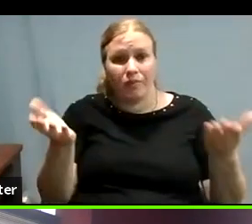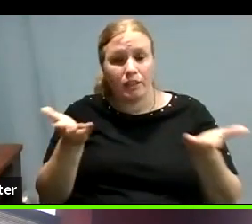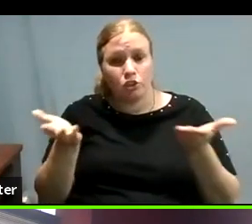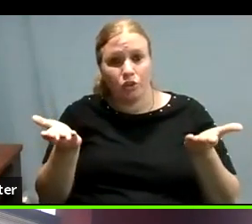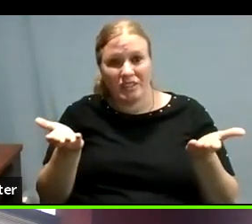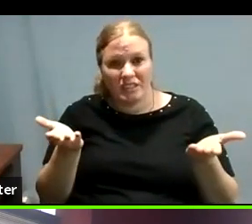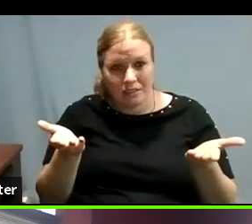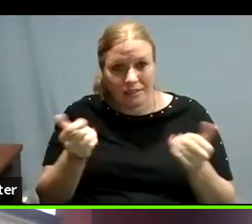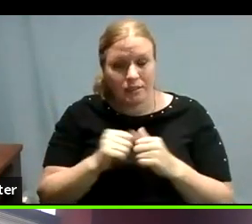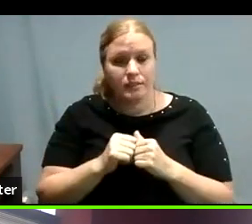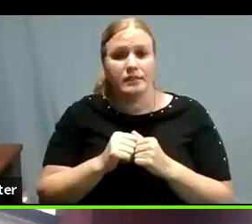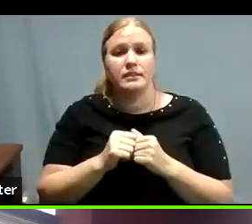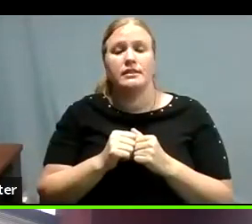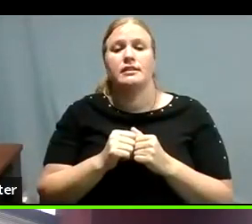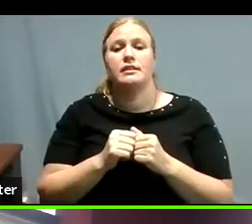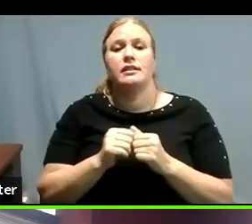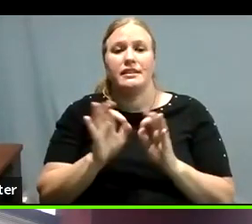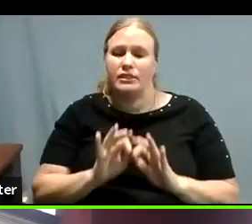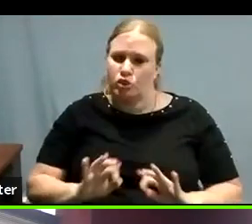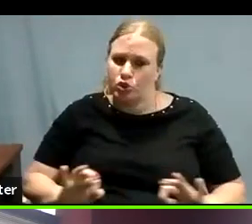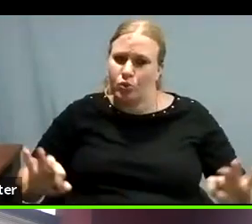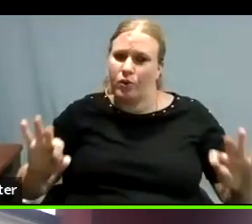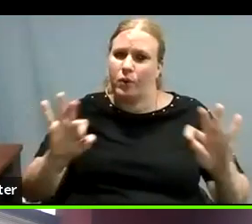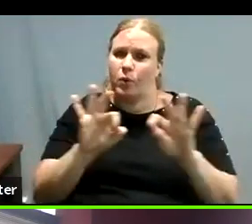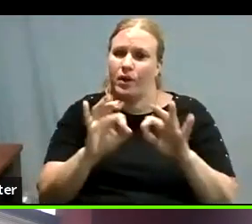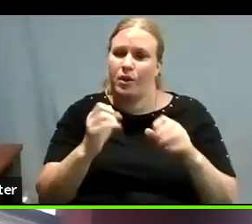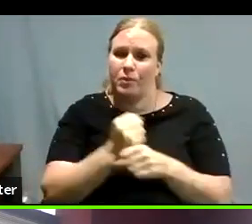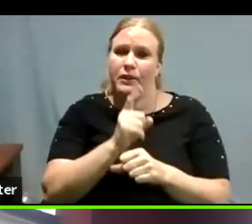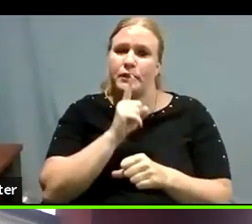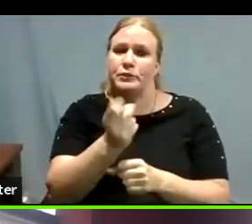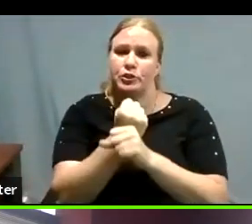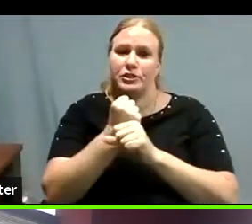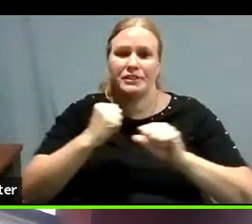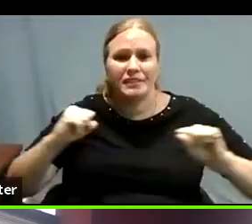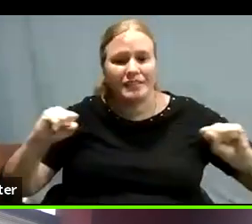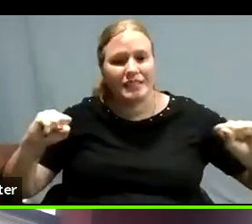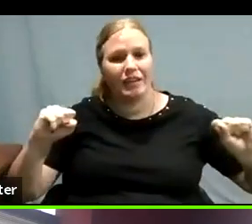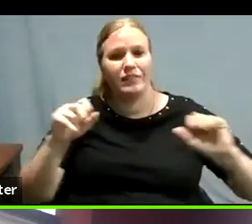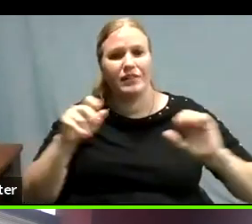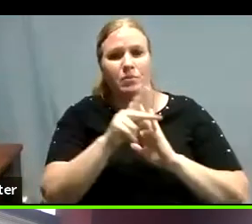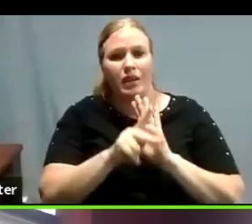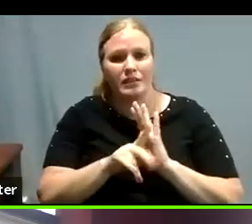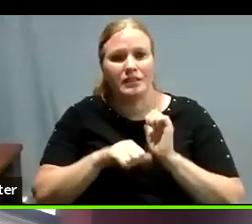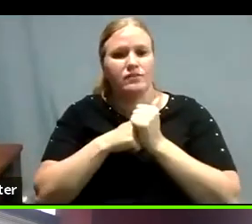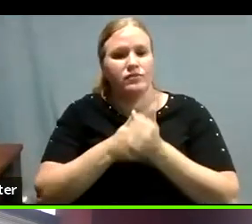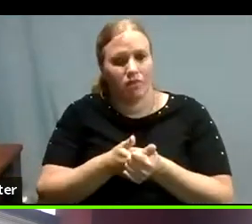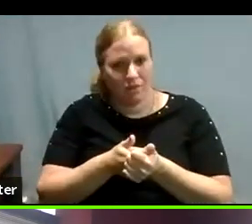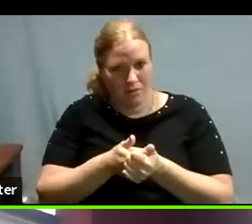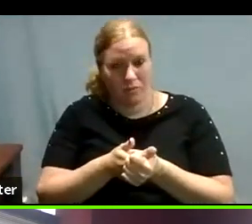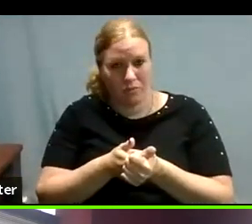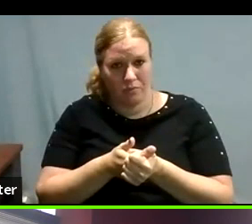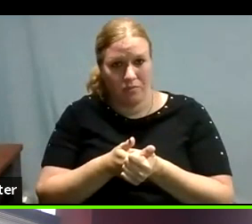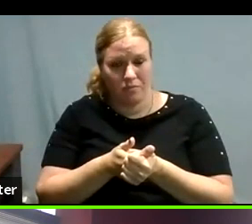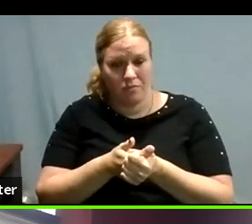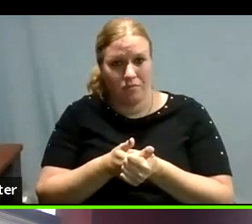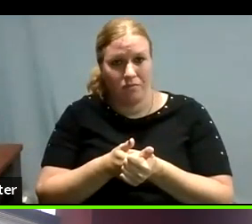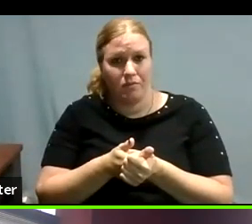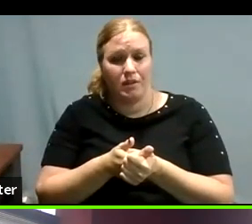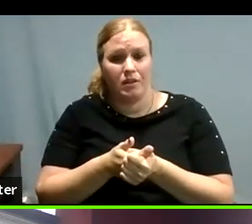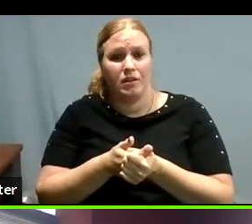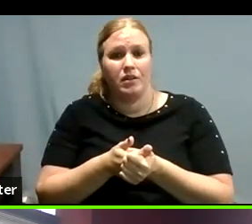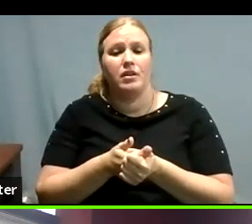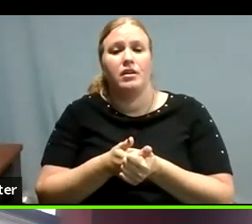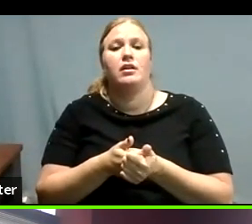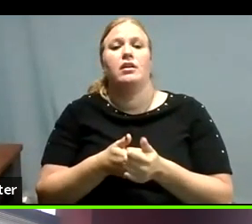optimal services is critical, and making sure that the safety measures are really in place as the self-certifying through